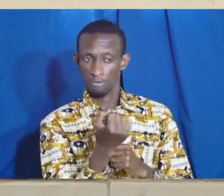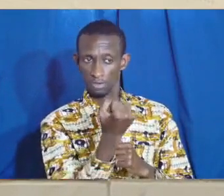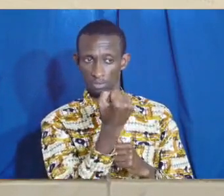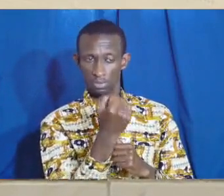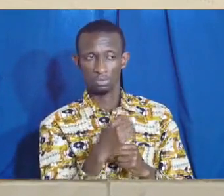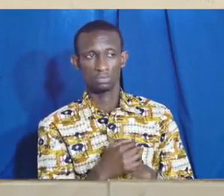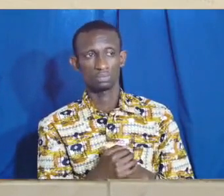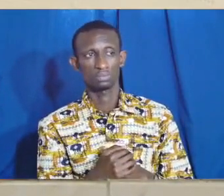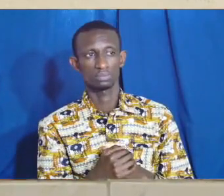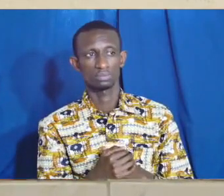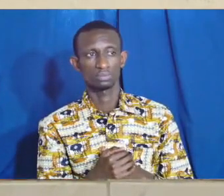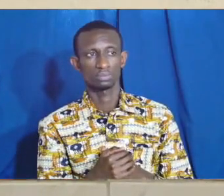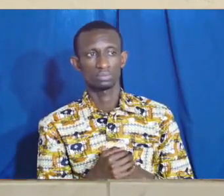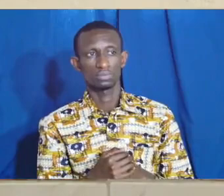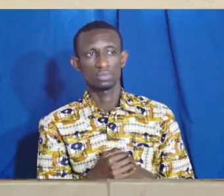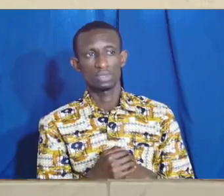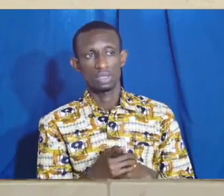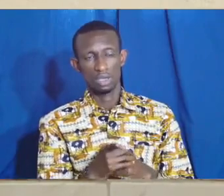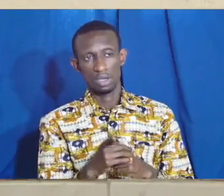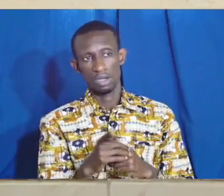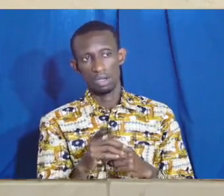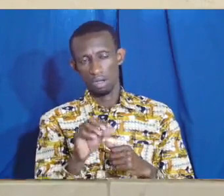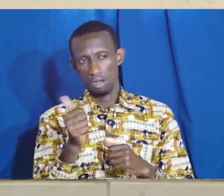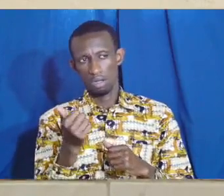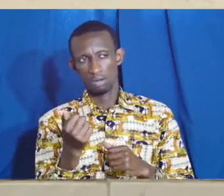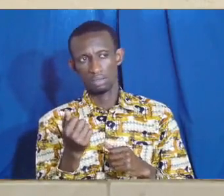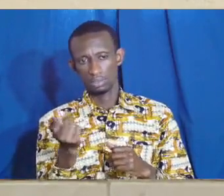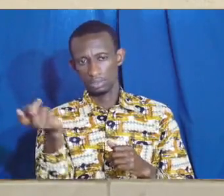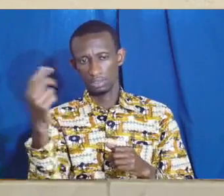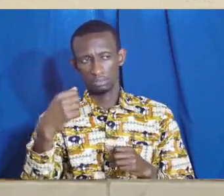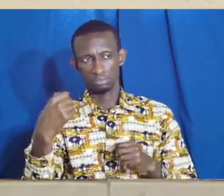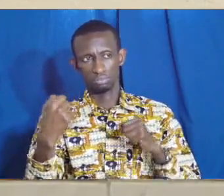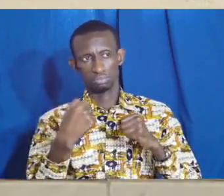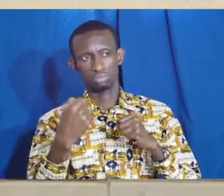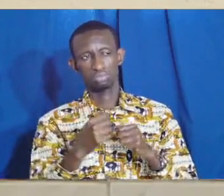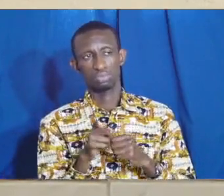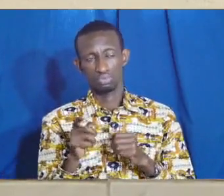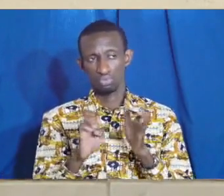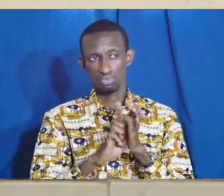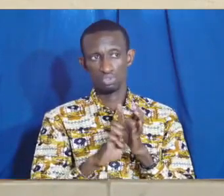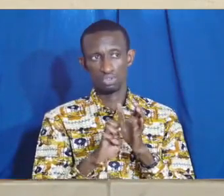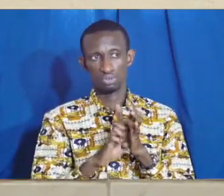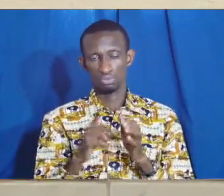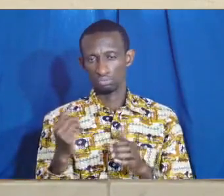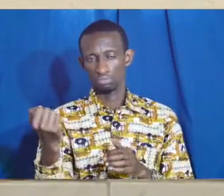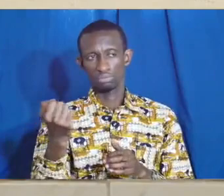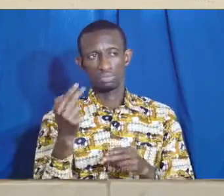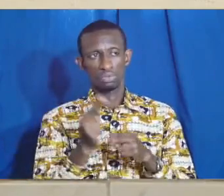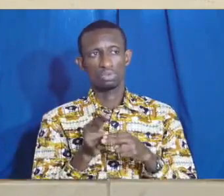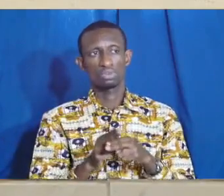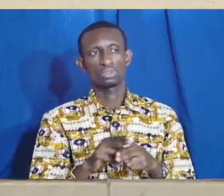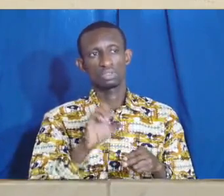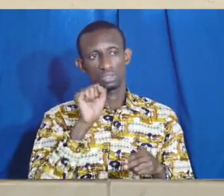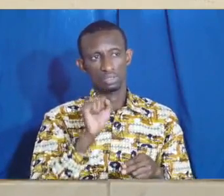site, where a substrate will come and bind. This is an example of a substrate, and this is called a